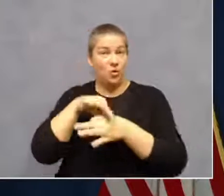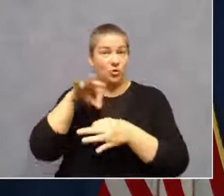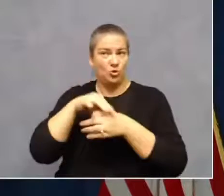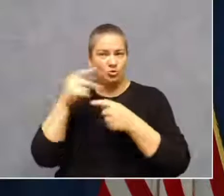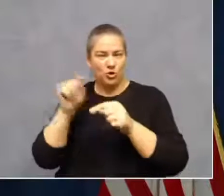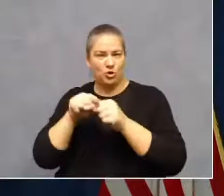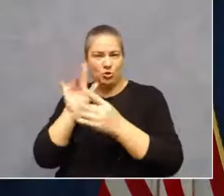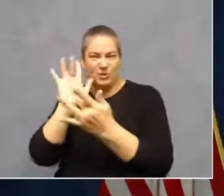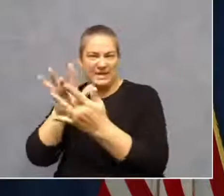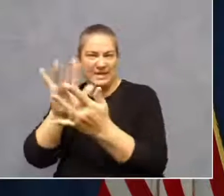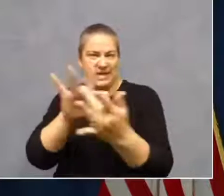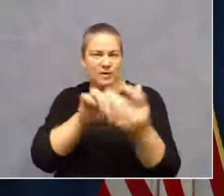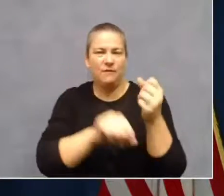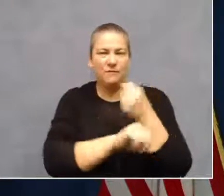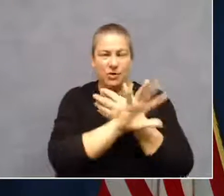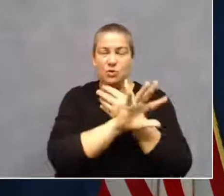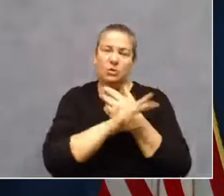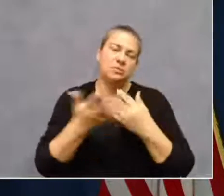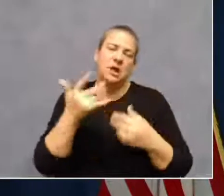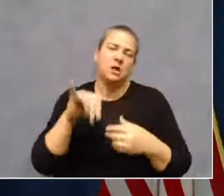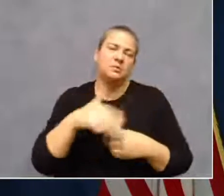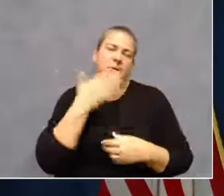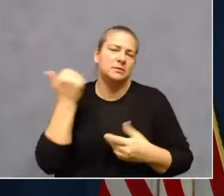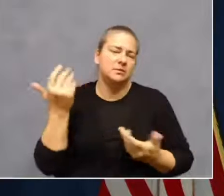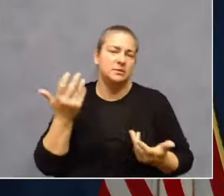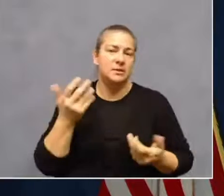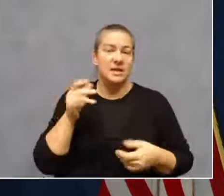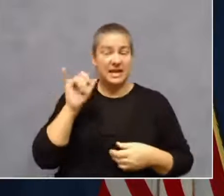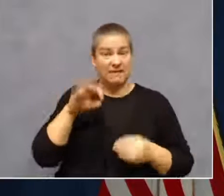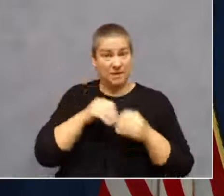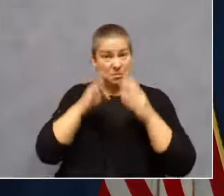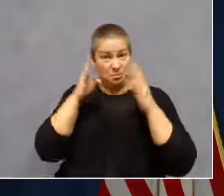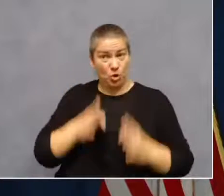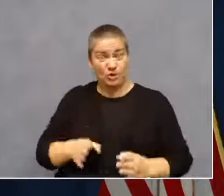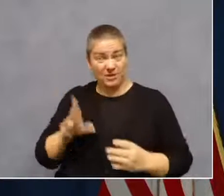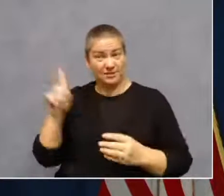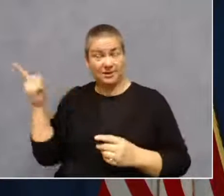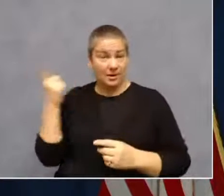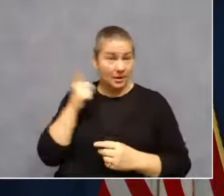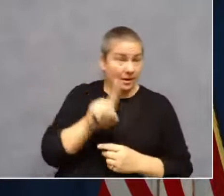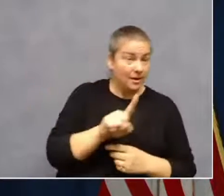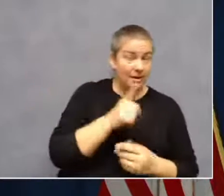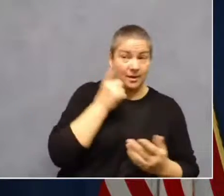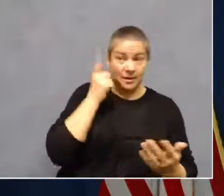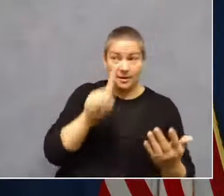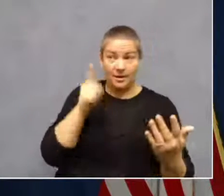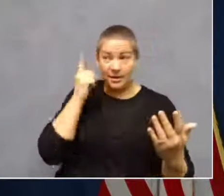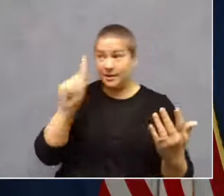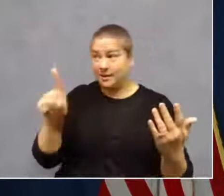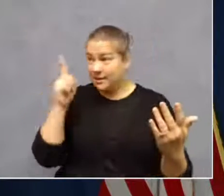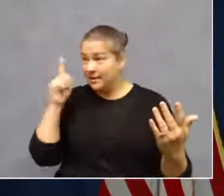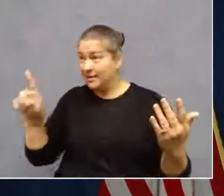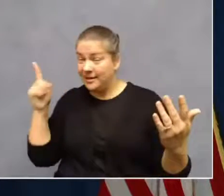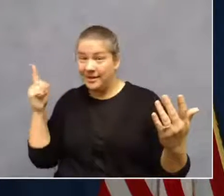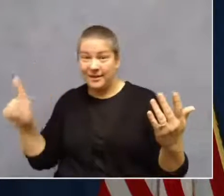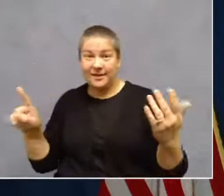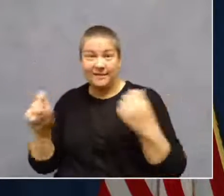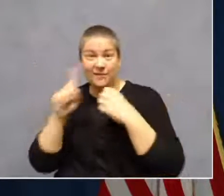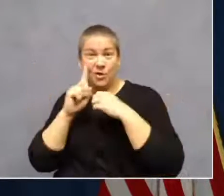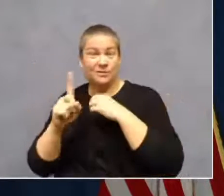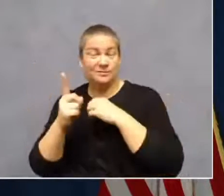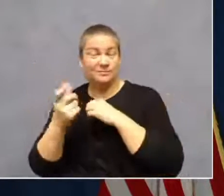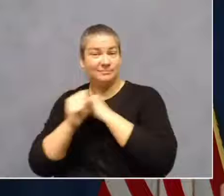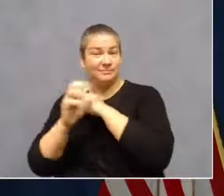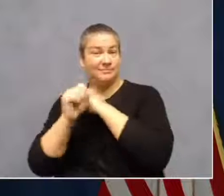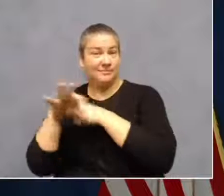that's optimal. If it's going to be in person, I hope that the very strictest guidelines are followed, and if people